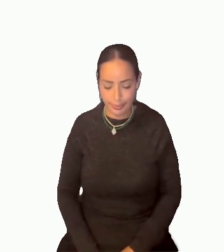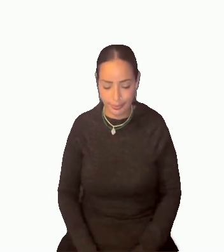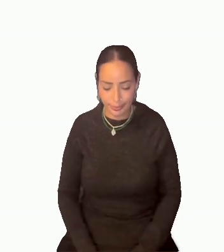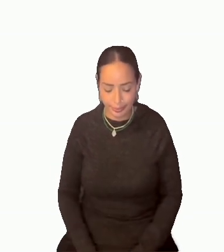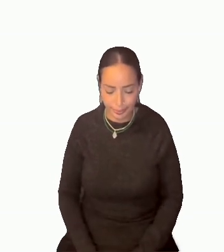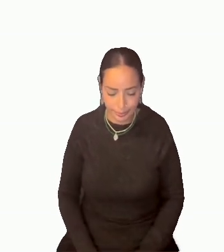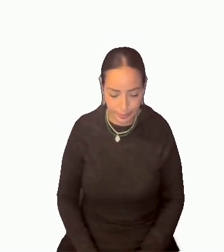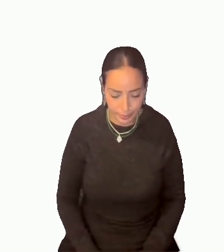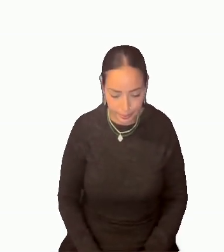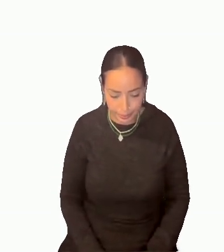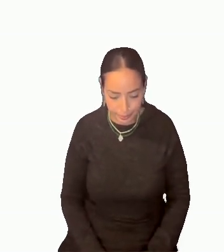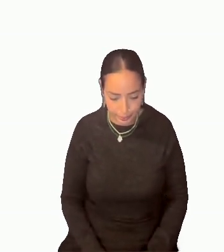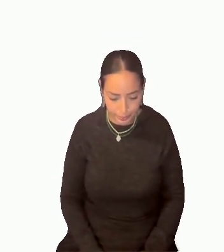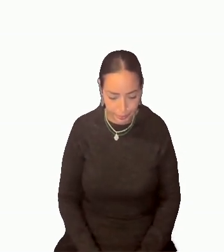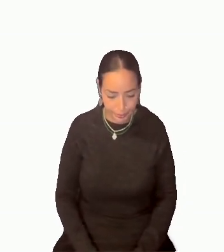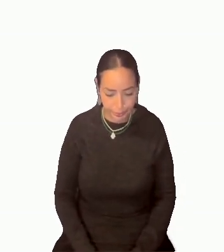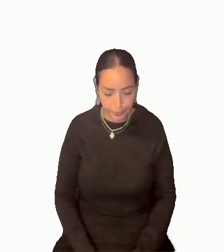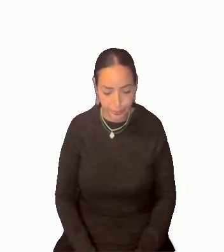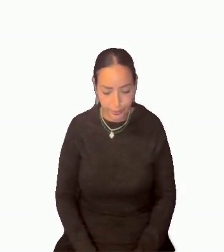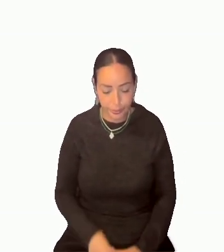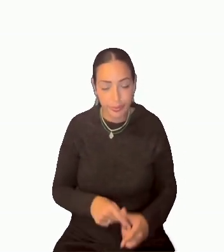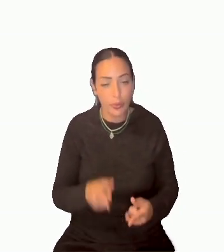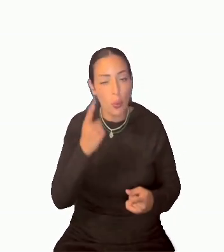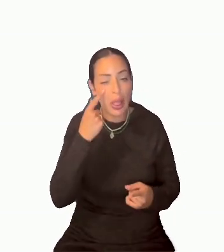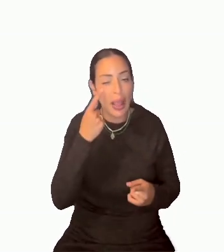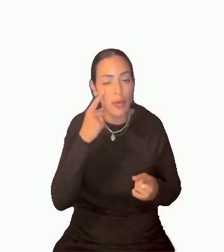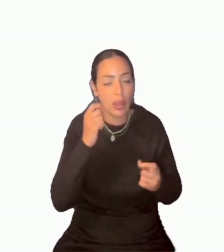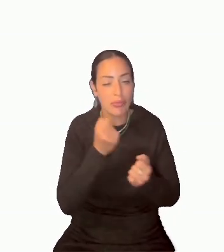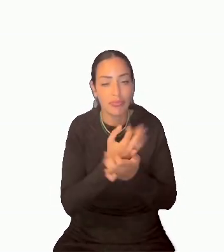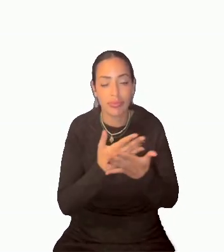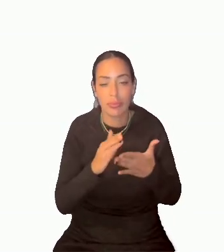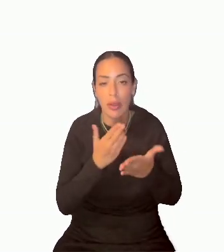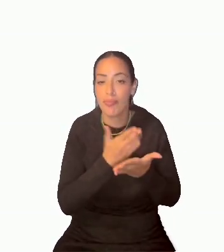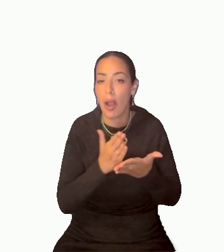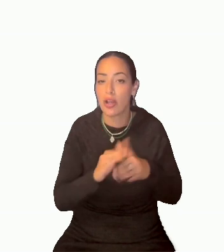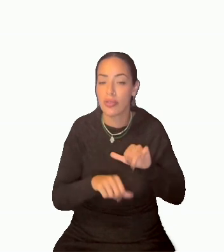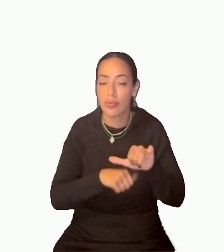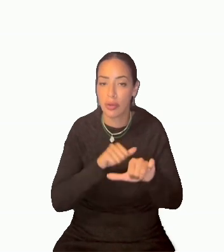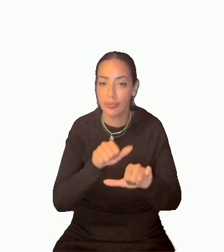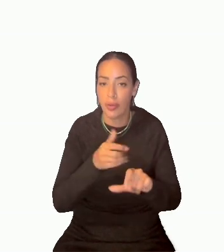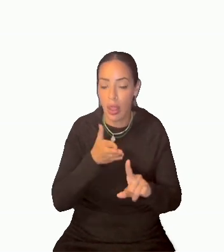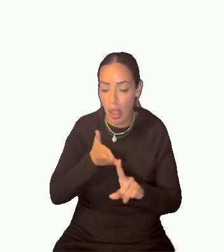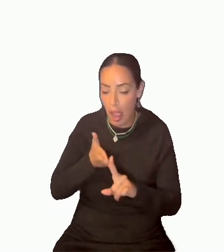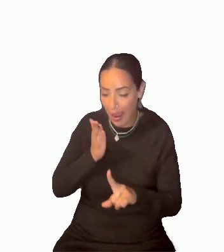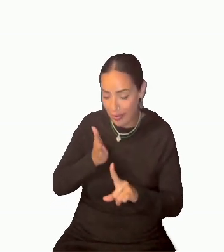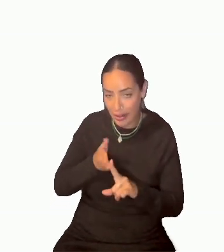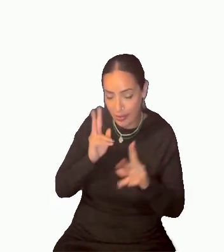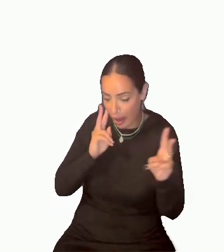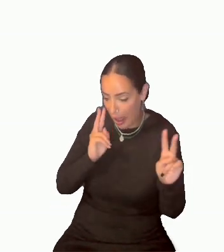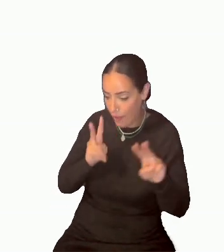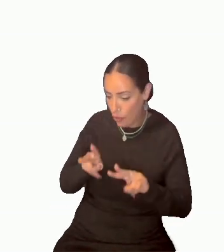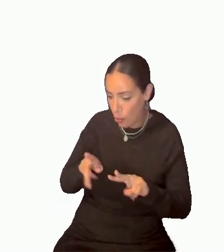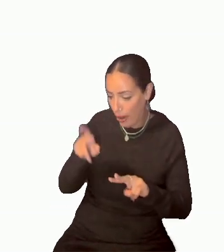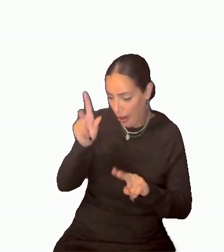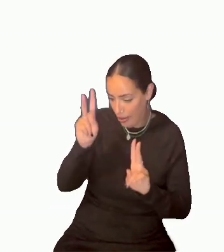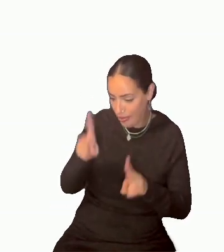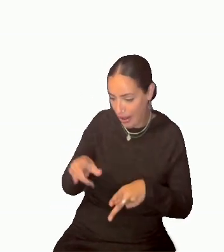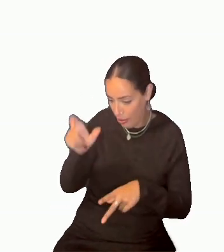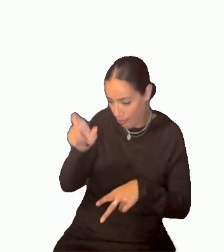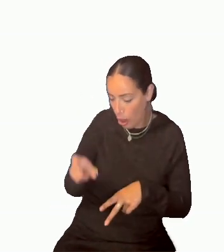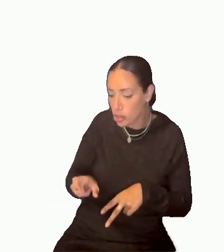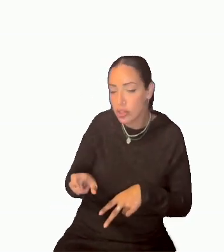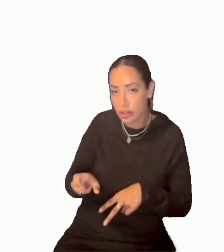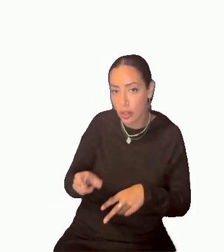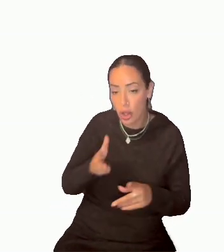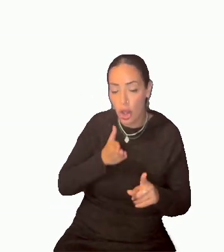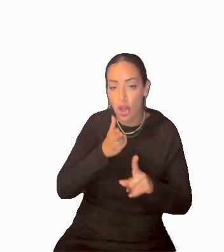In this section, we'll be exploring several aspects of the process, which include identifying and viewing the person who's died, attending the